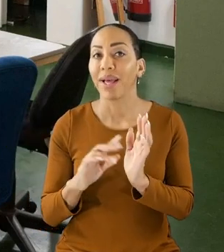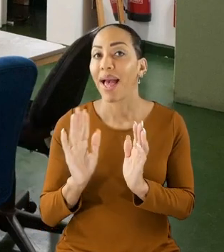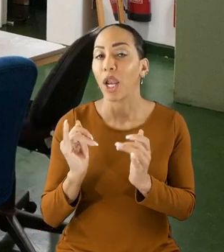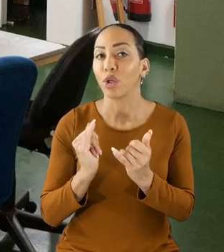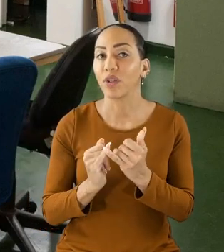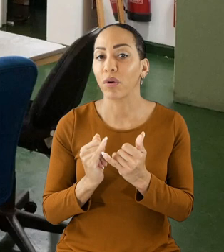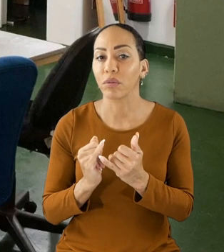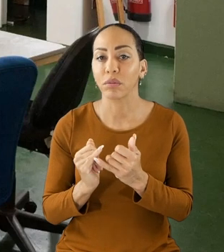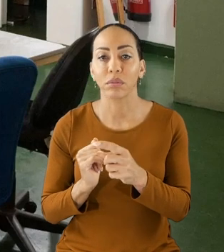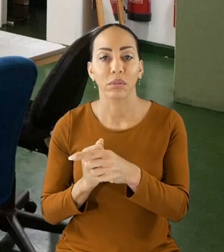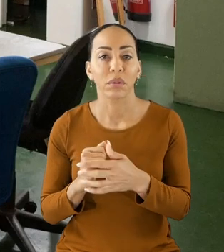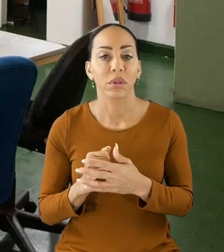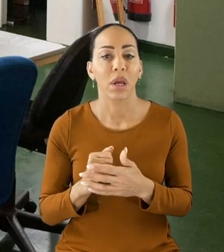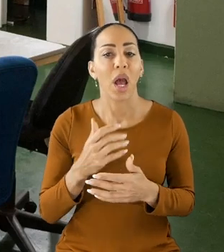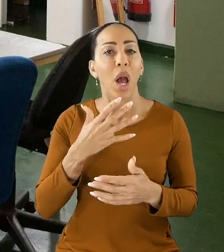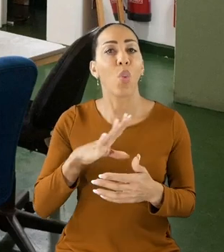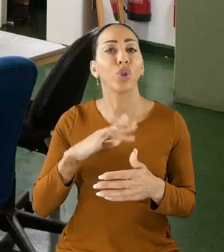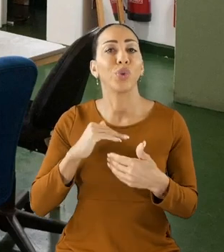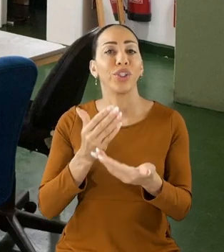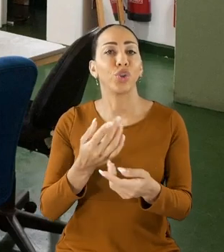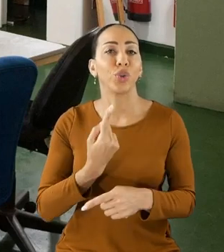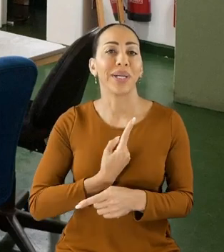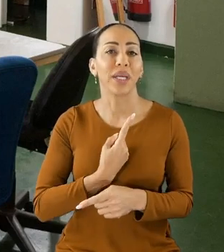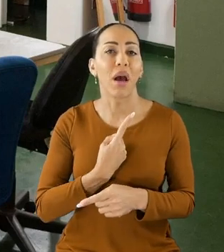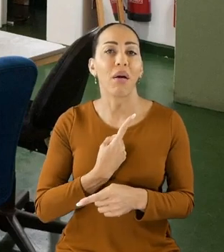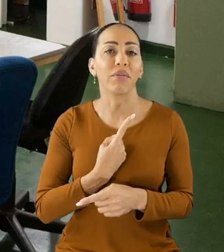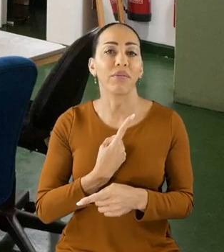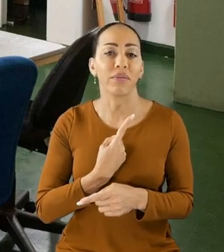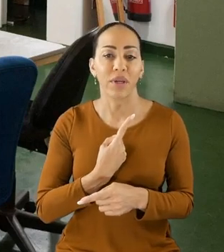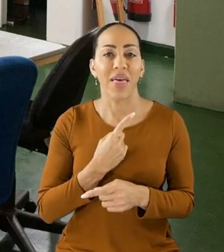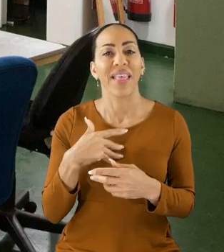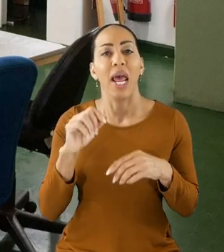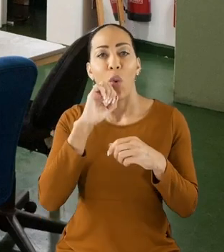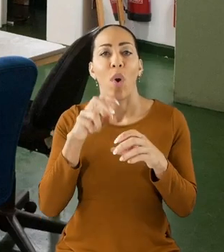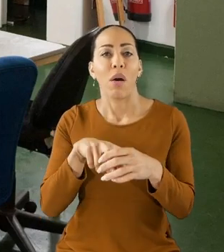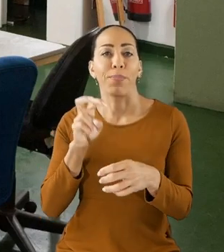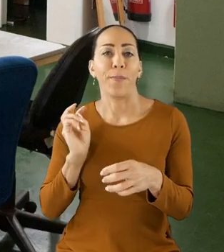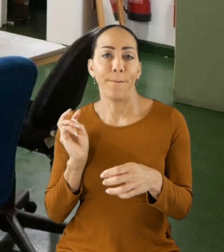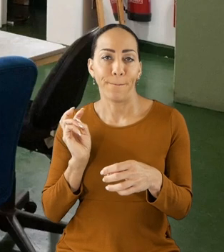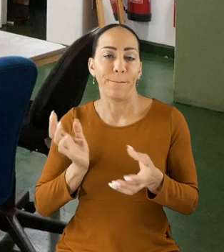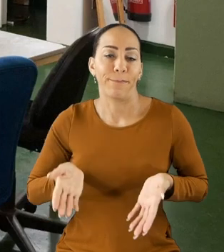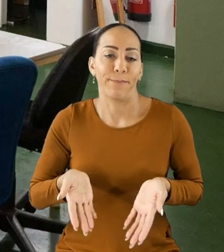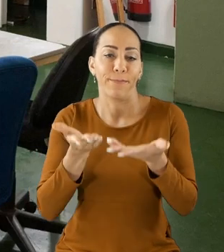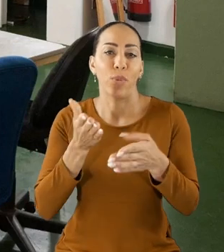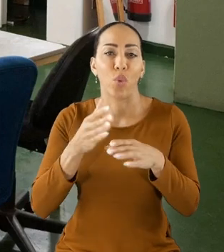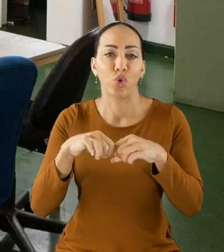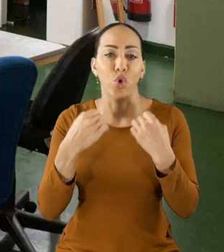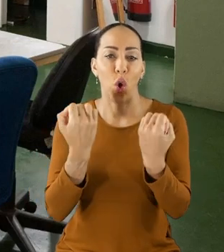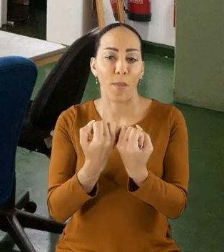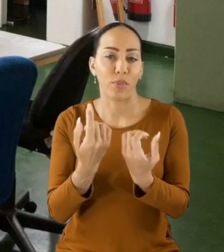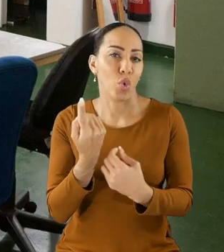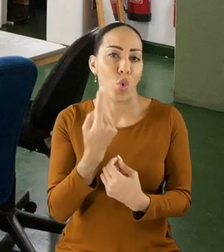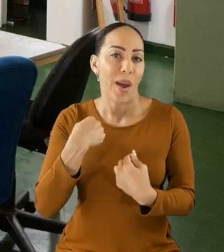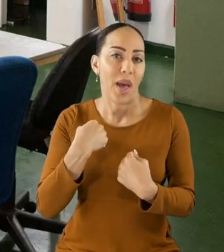Paul. Yes. Hello, Siobhan. If I just might just introduce myself, and then I probably will leave you to your workshop, just so